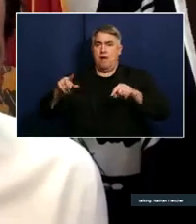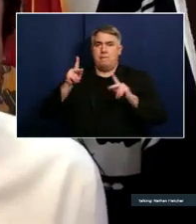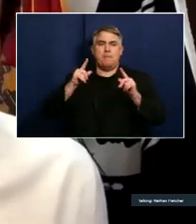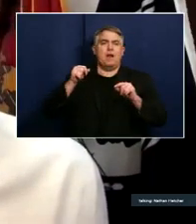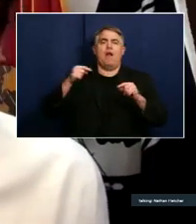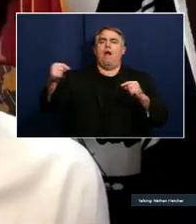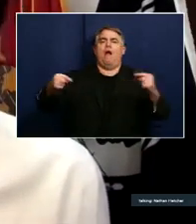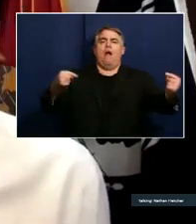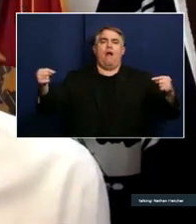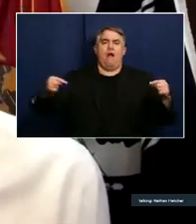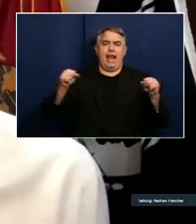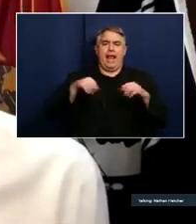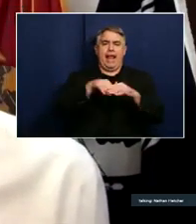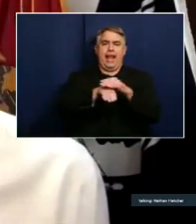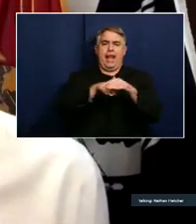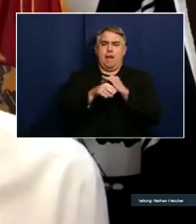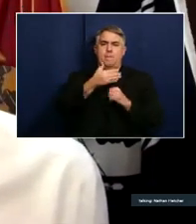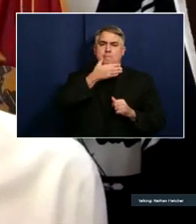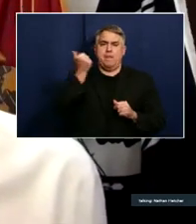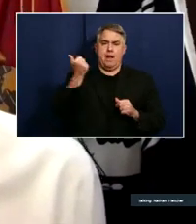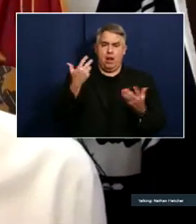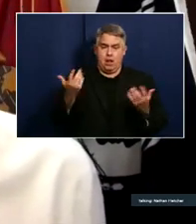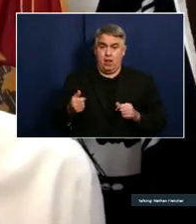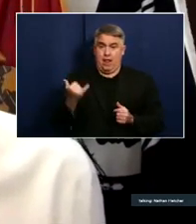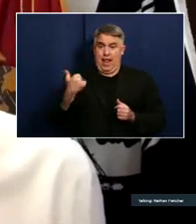well. And to date, we have administered more than